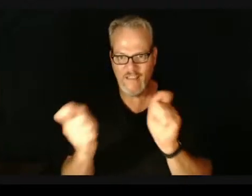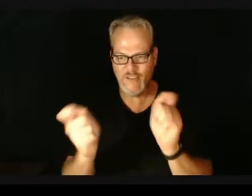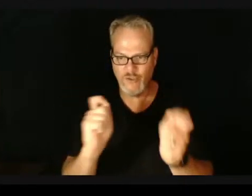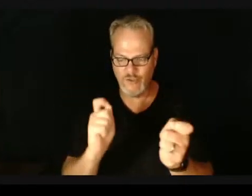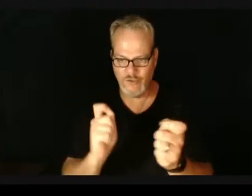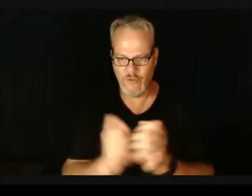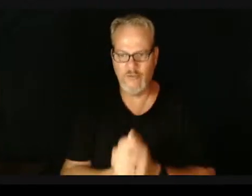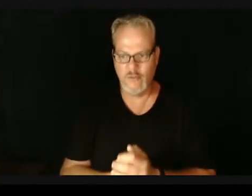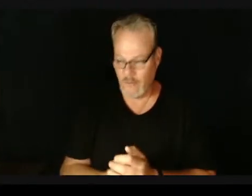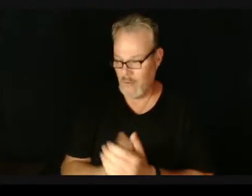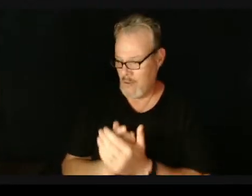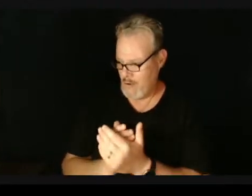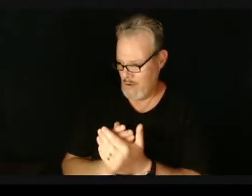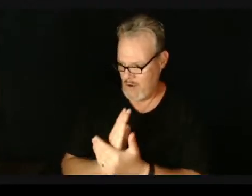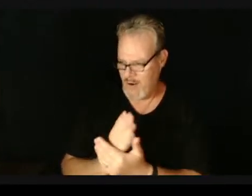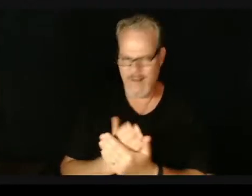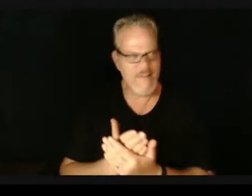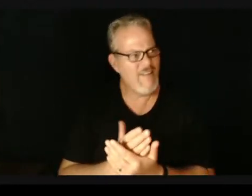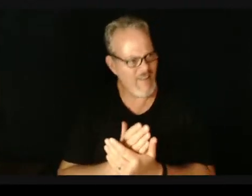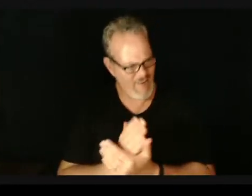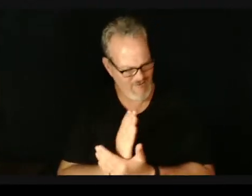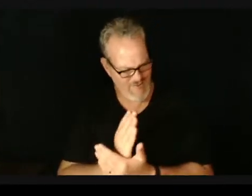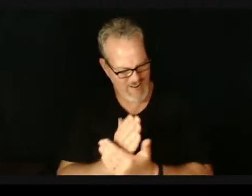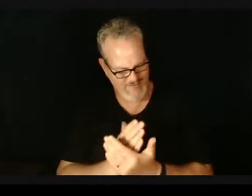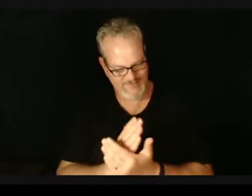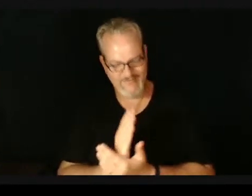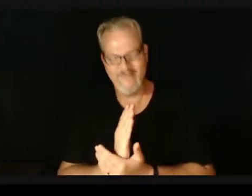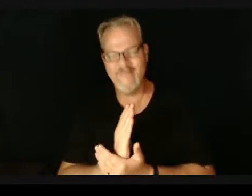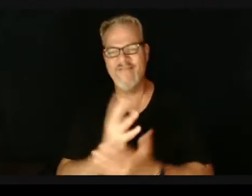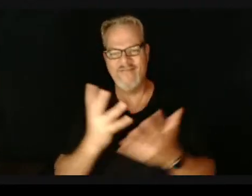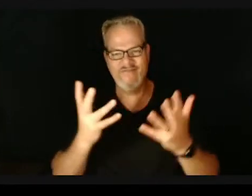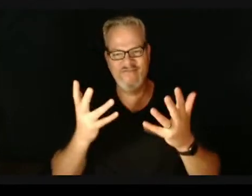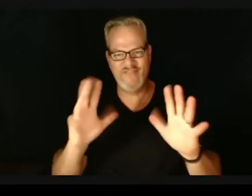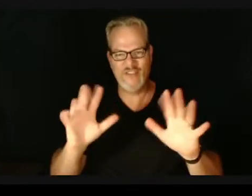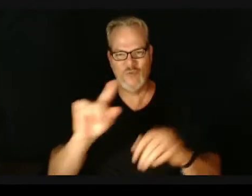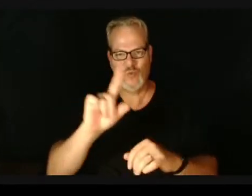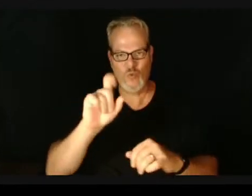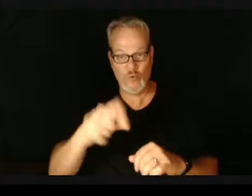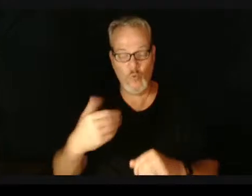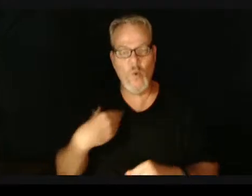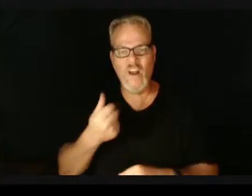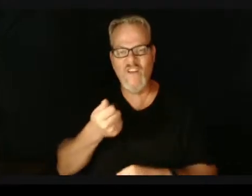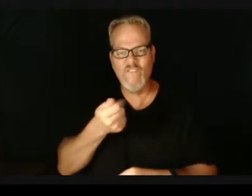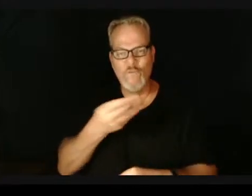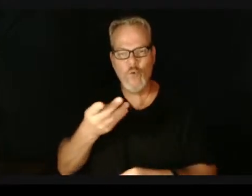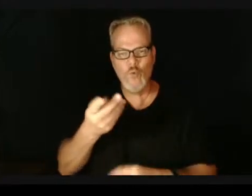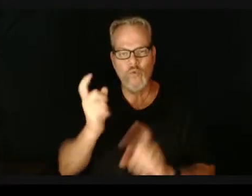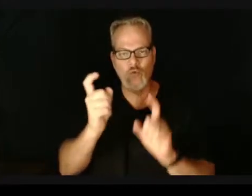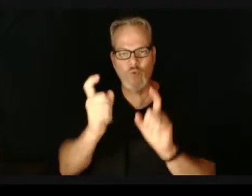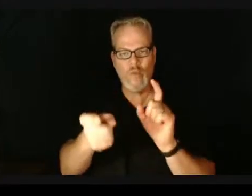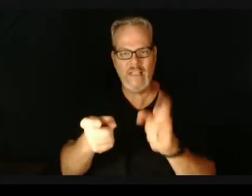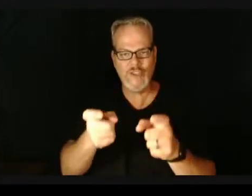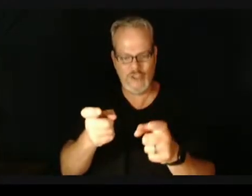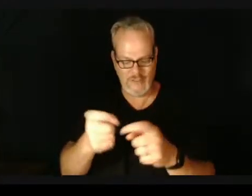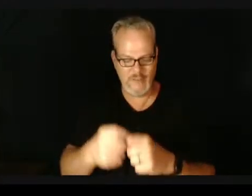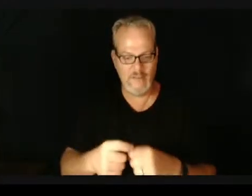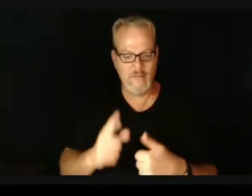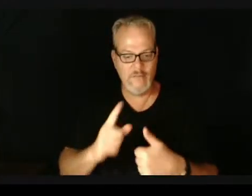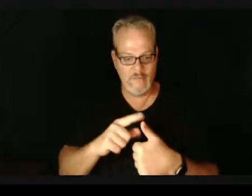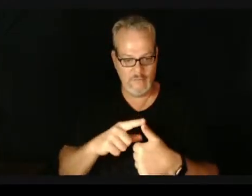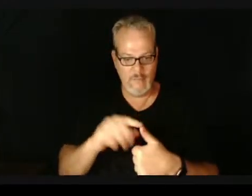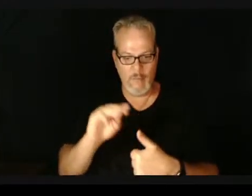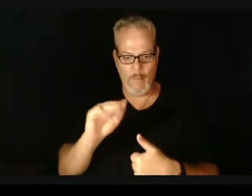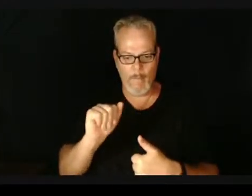All right. Well, I think that does it for questions. We did have a couple donations want to shout out. We had one from Mark Hardman